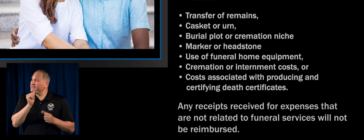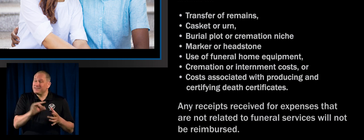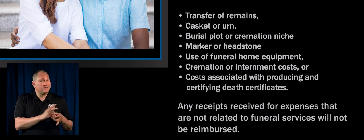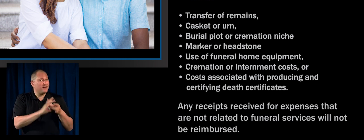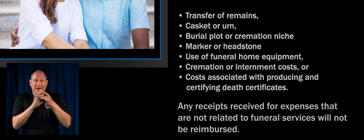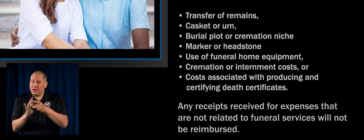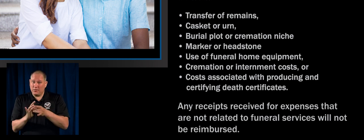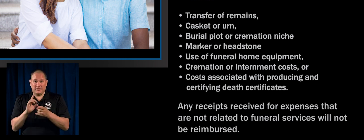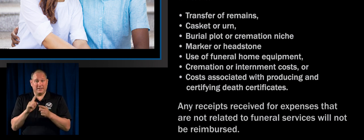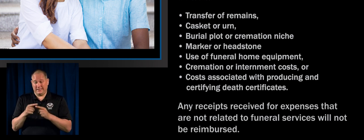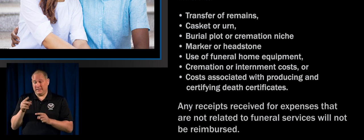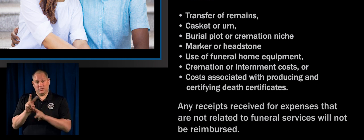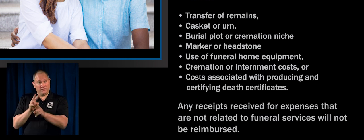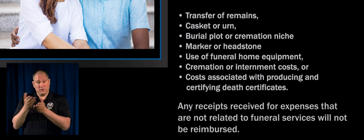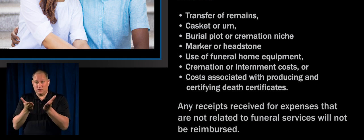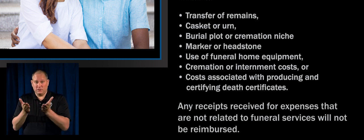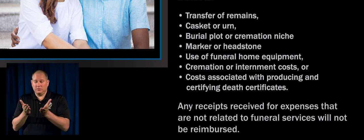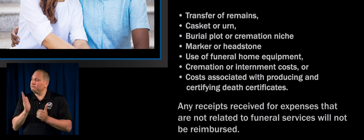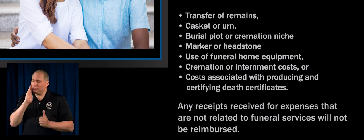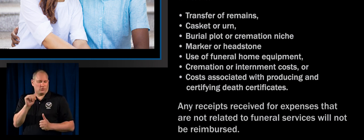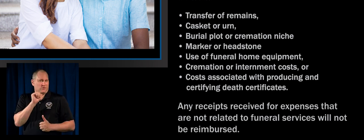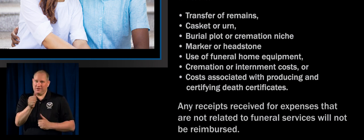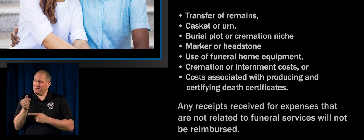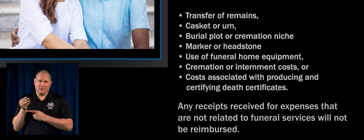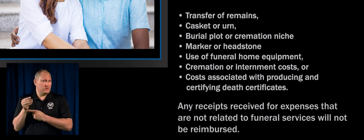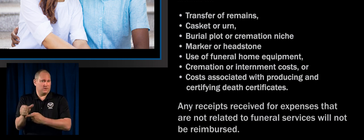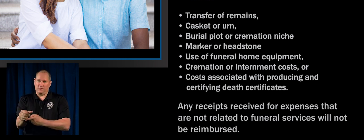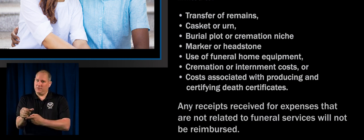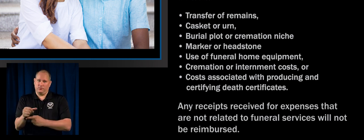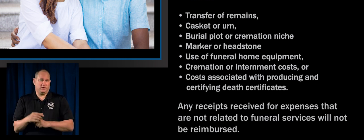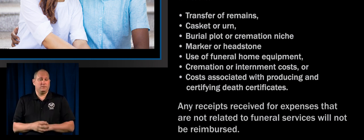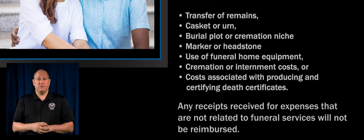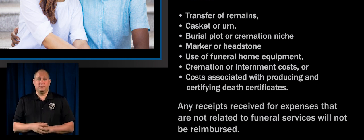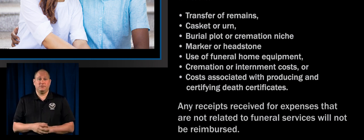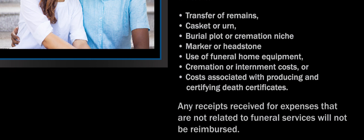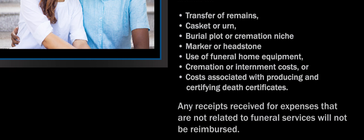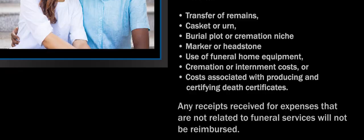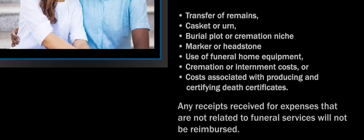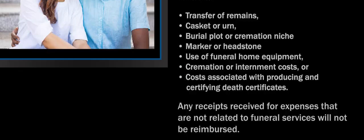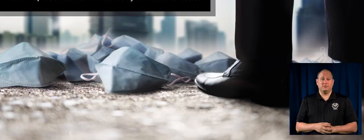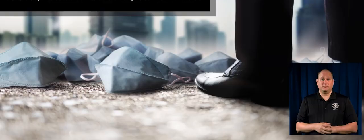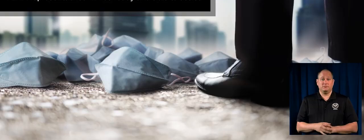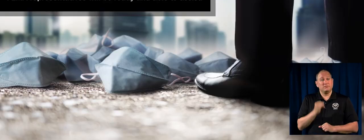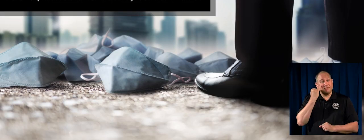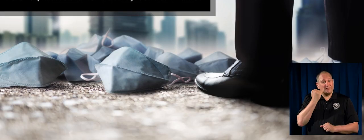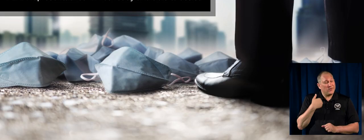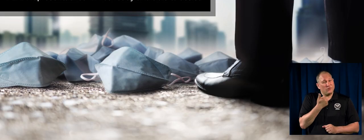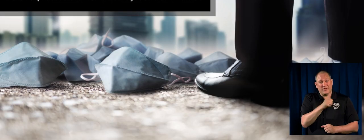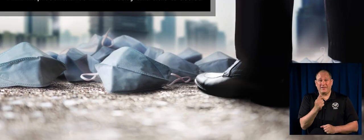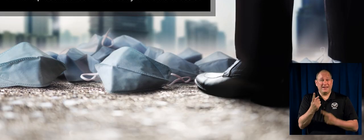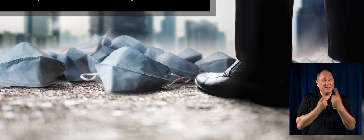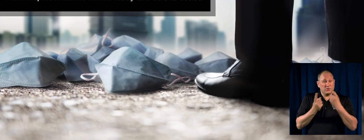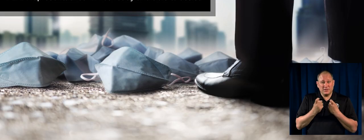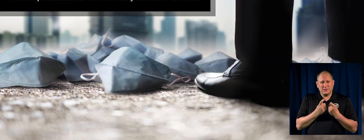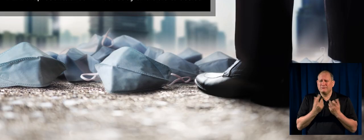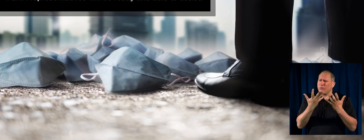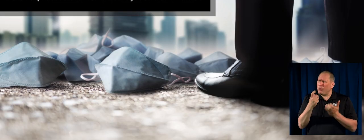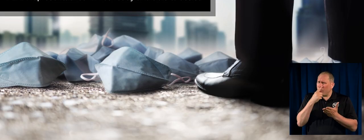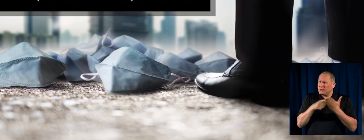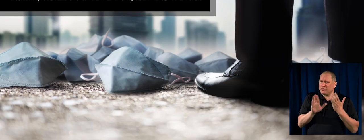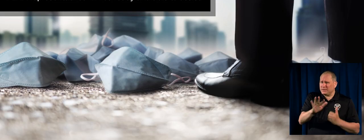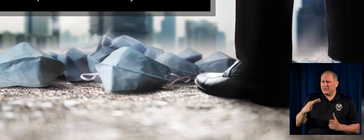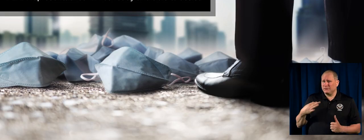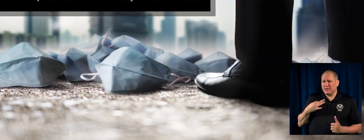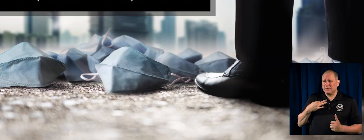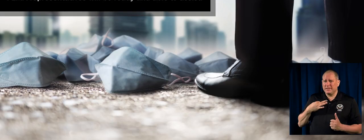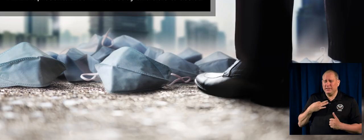received for expenses that are not related to funeral services will not be reimbursed. If you have any questions or you